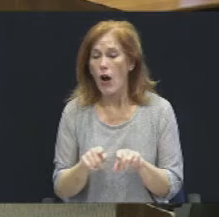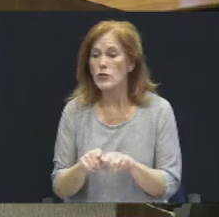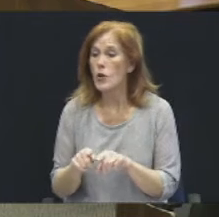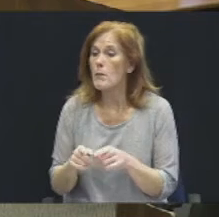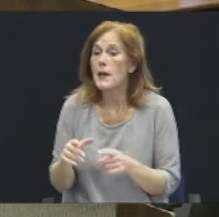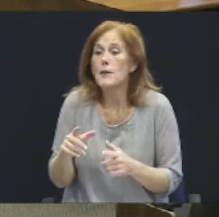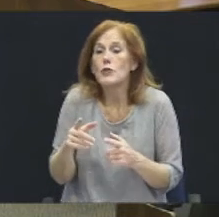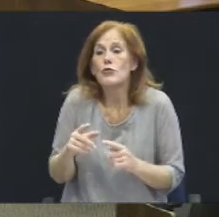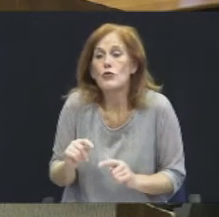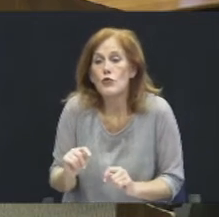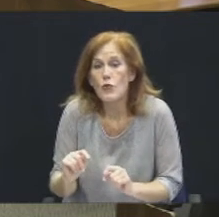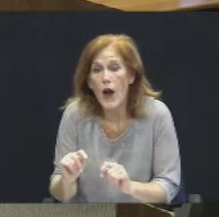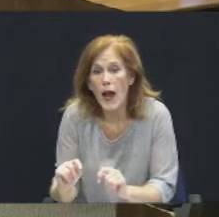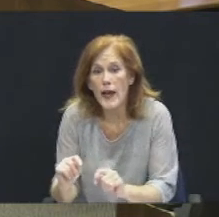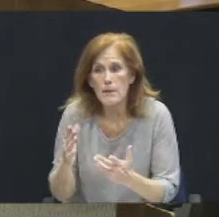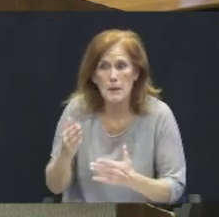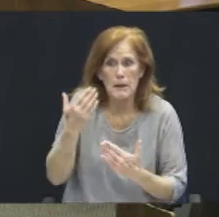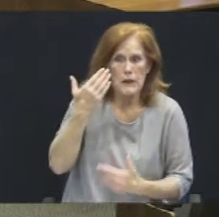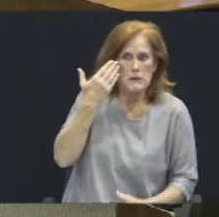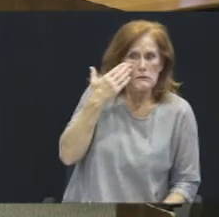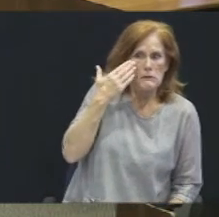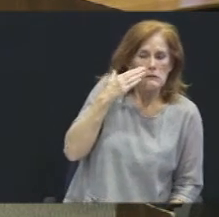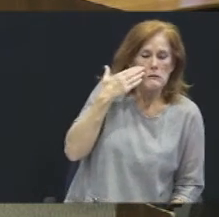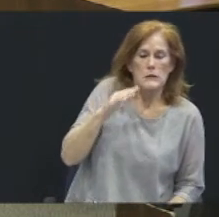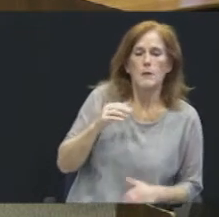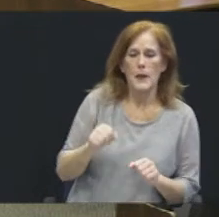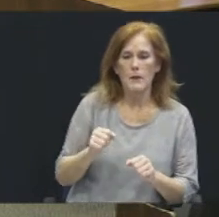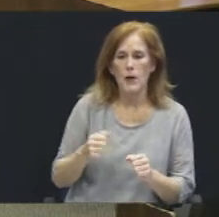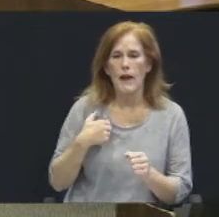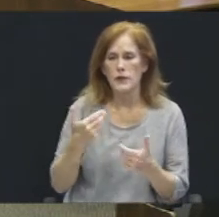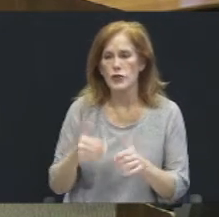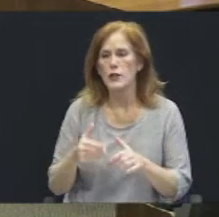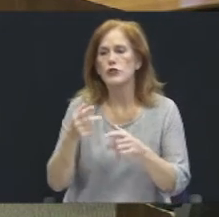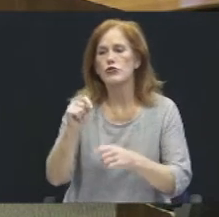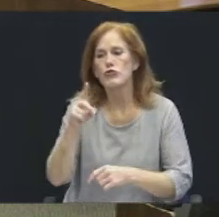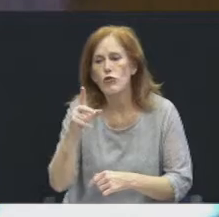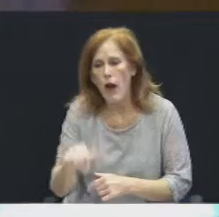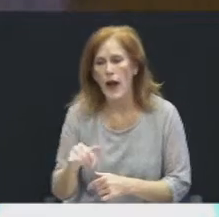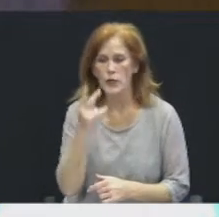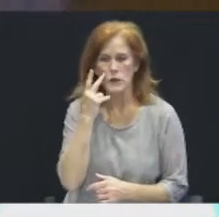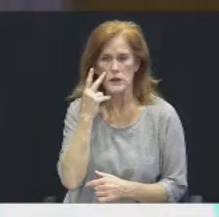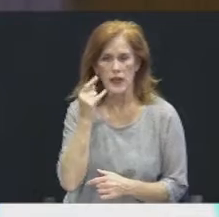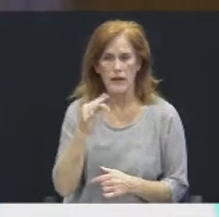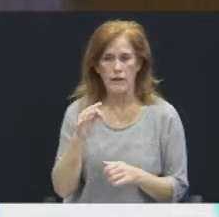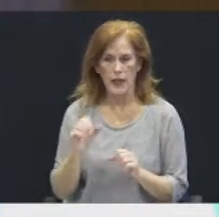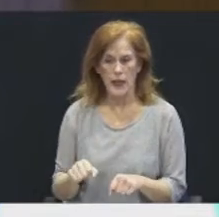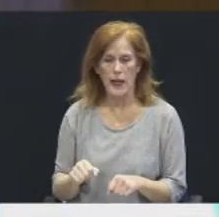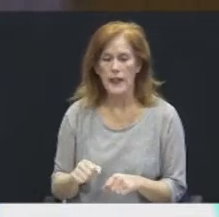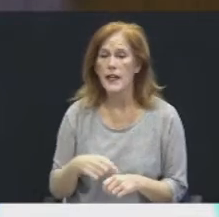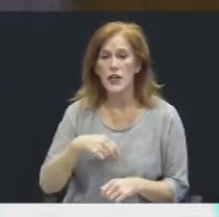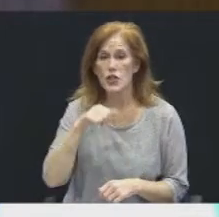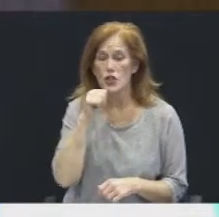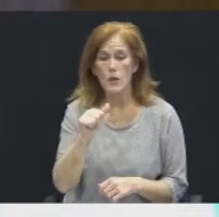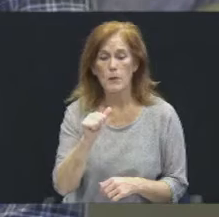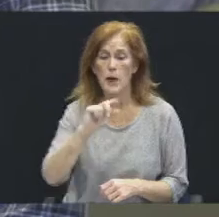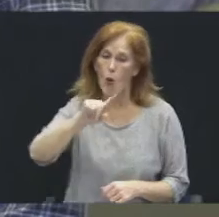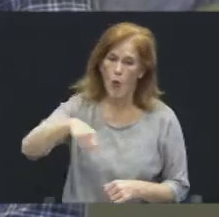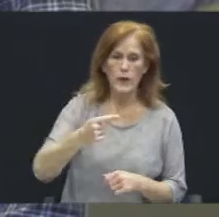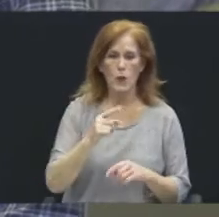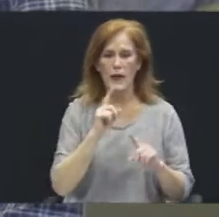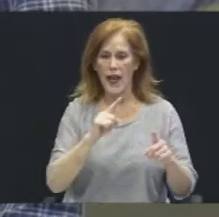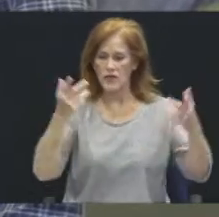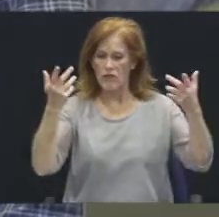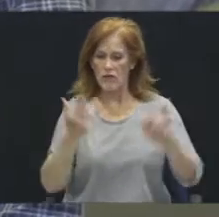able to make an informed choice. Yeah, yes, absolutely, yeah. Mm-hmm. There should never be an end-all be-all in this business.